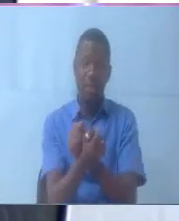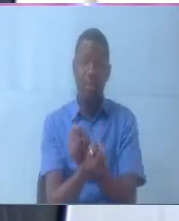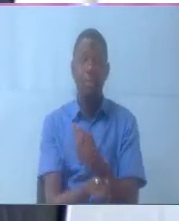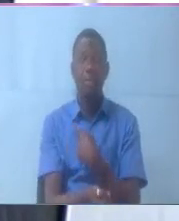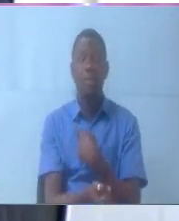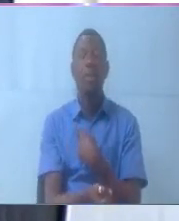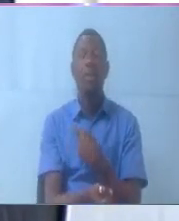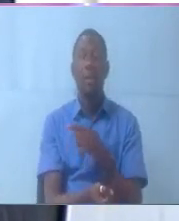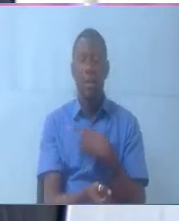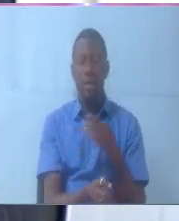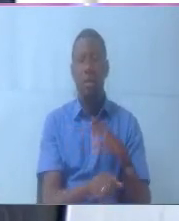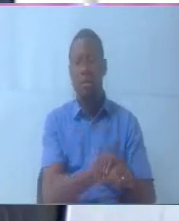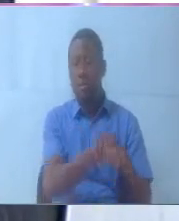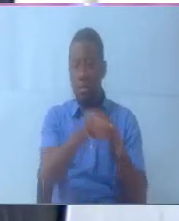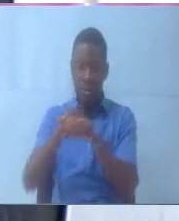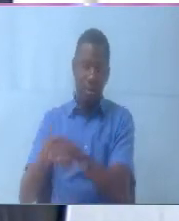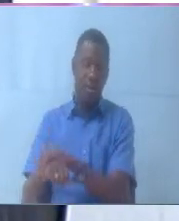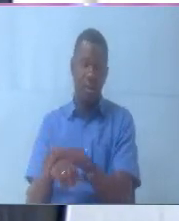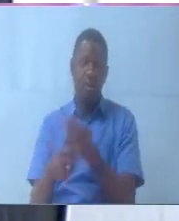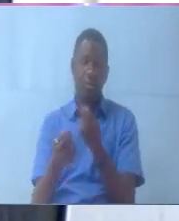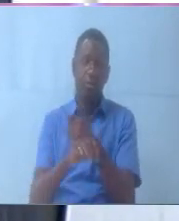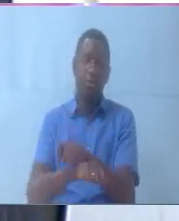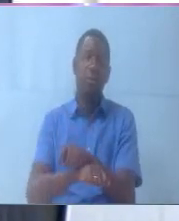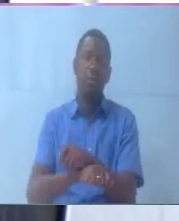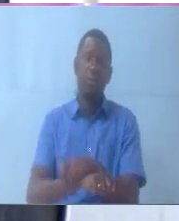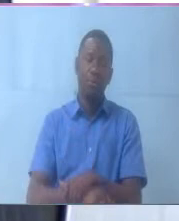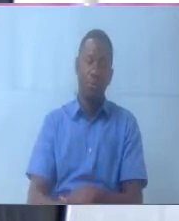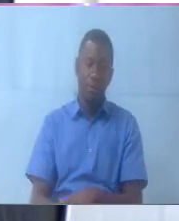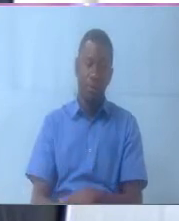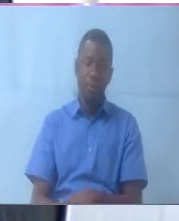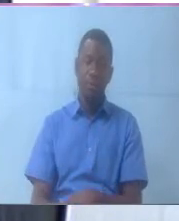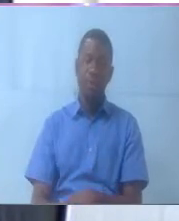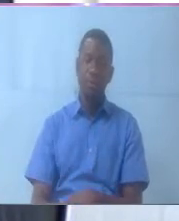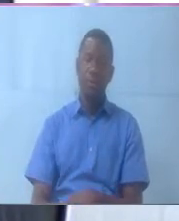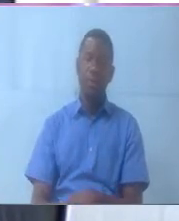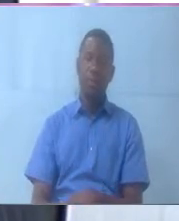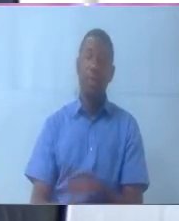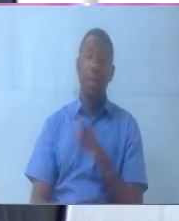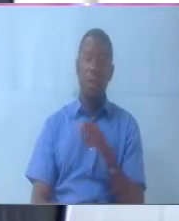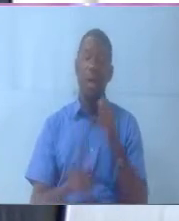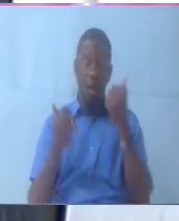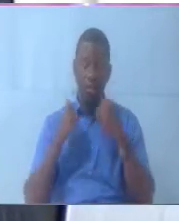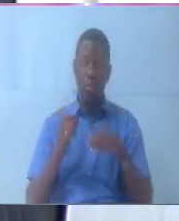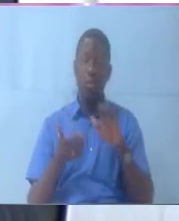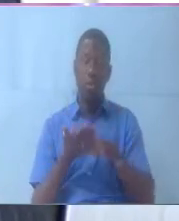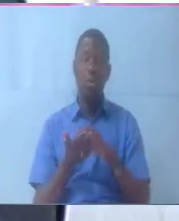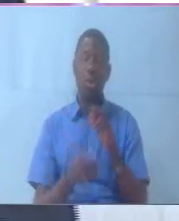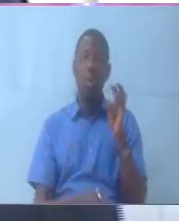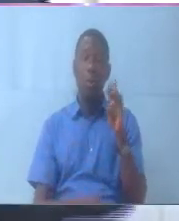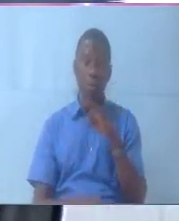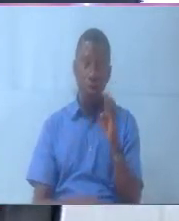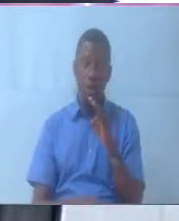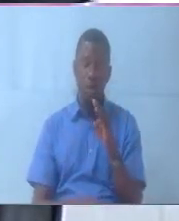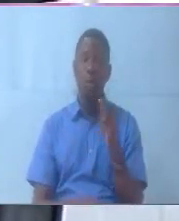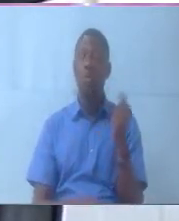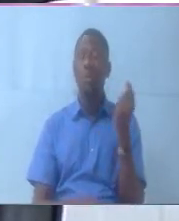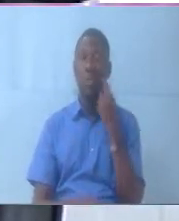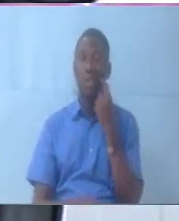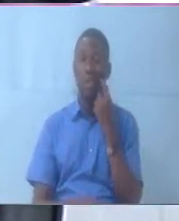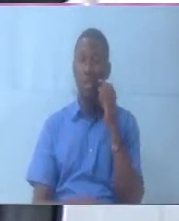and detention. Andu sin sorong. And that day, that was on a Monday, that was the day the President himself